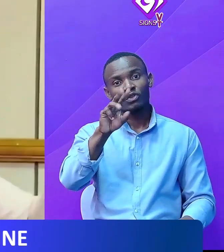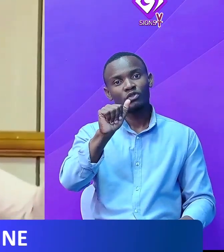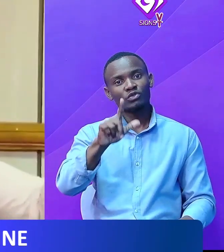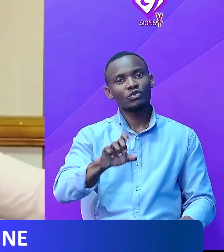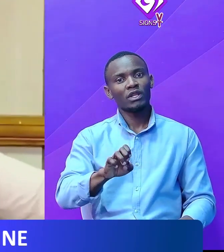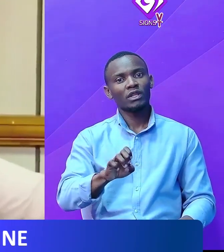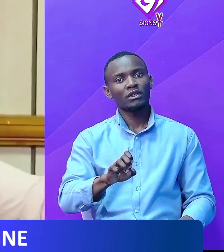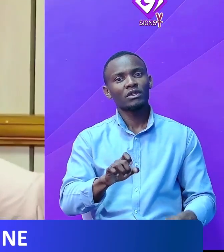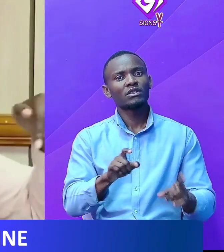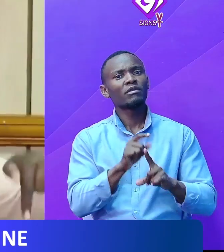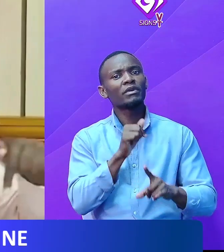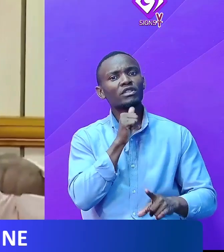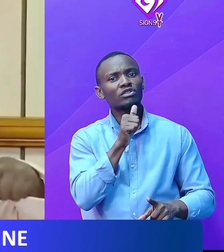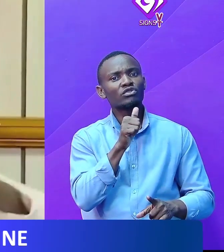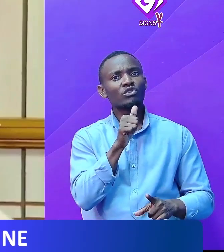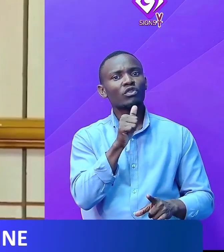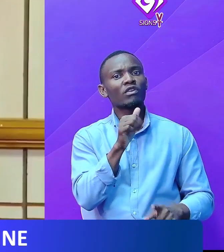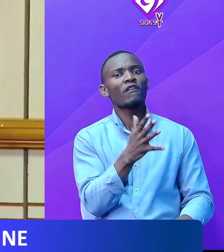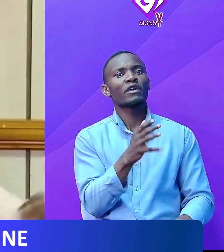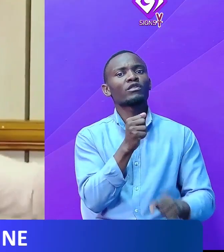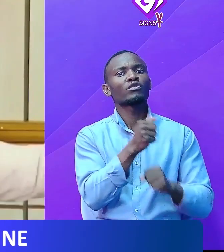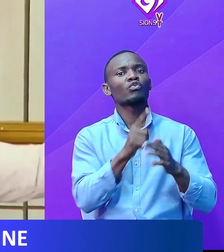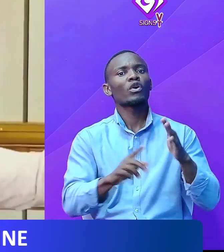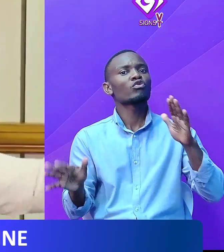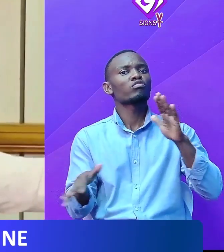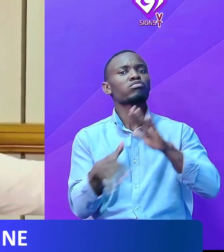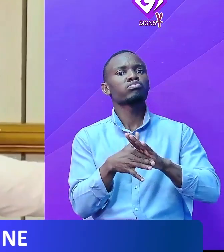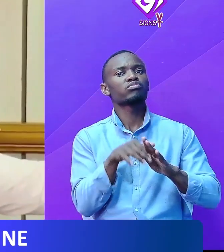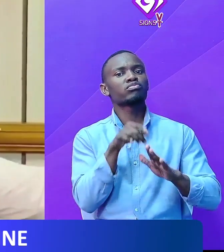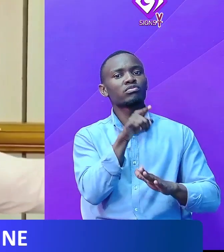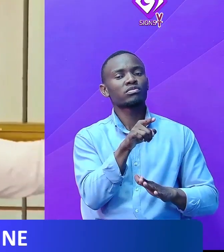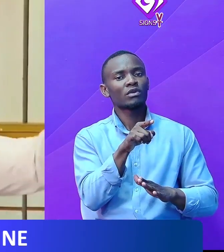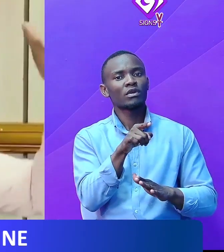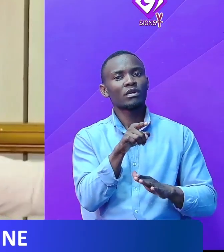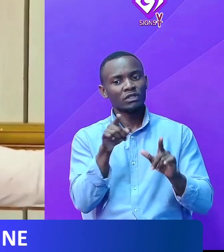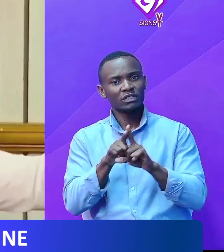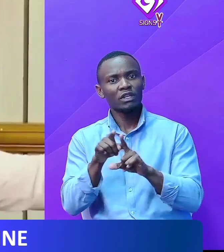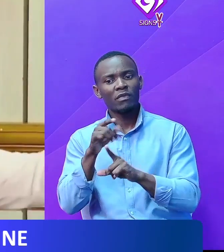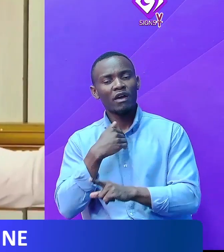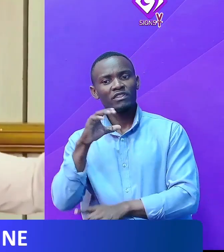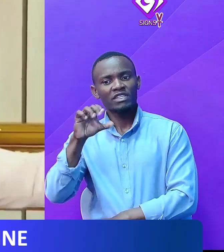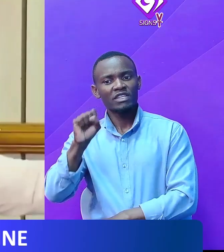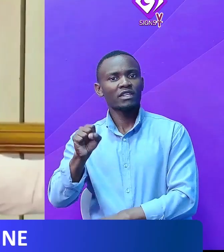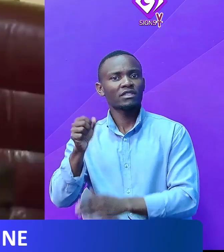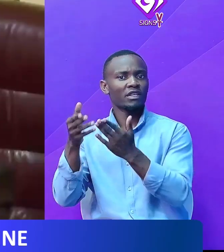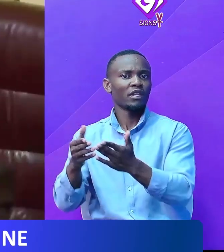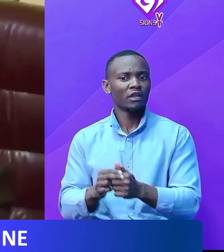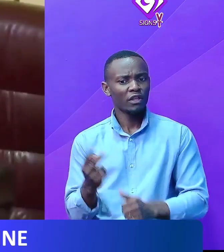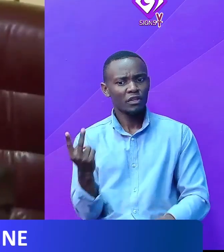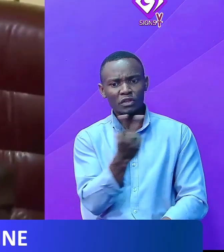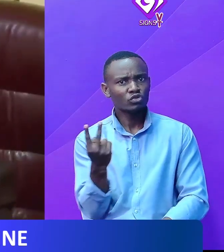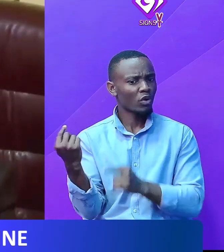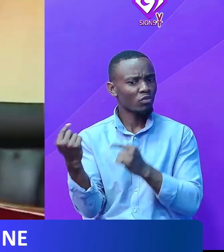send Honorable Kibagendi out and have the CS stay here, because they were the two of them. It was a shouting match between two people.